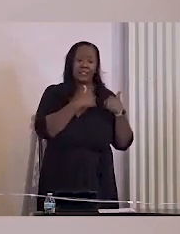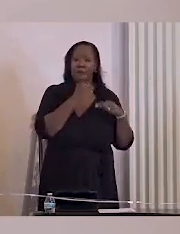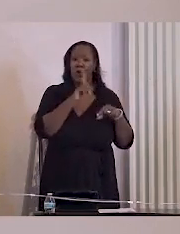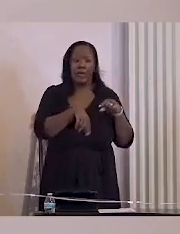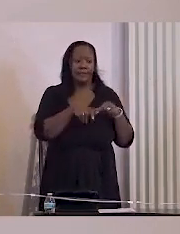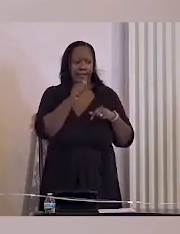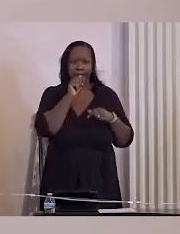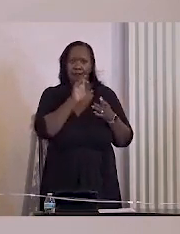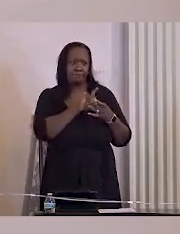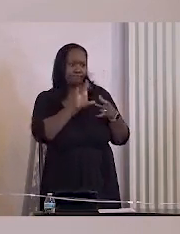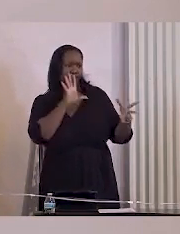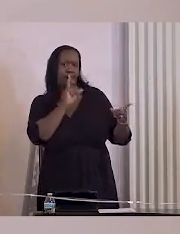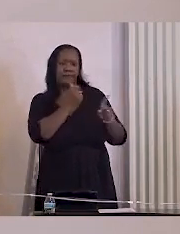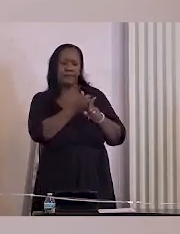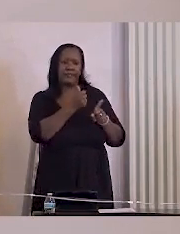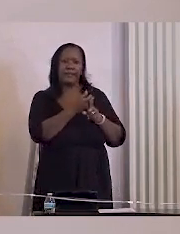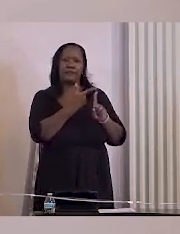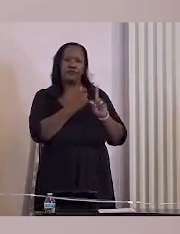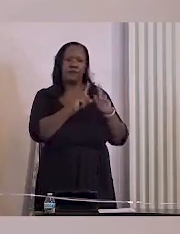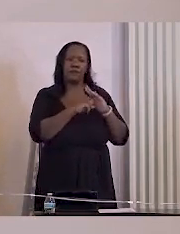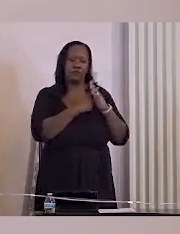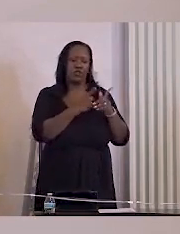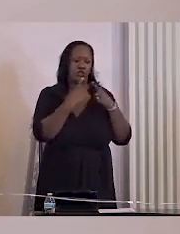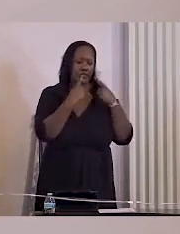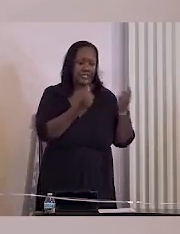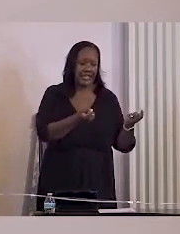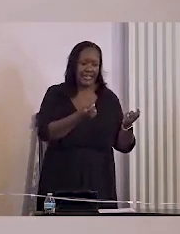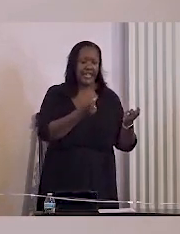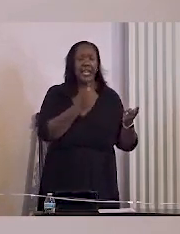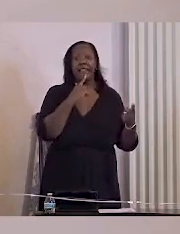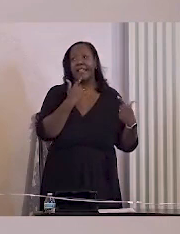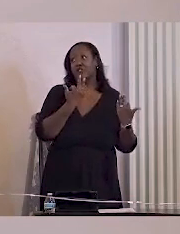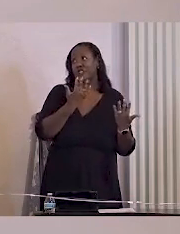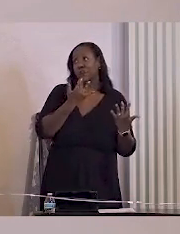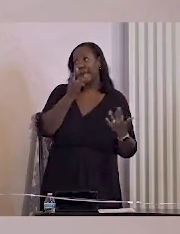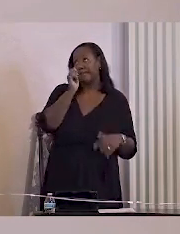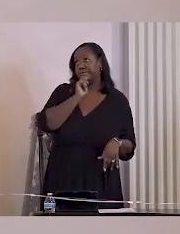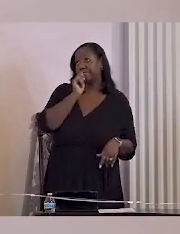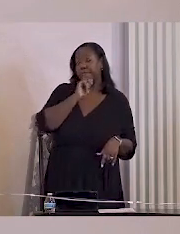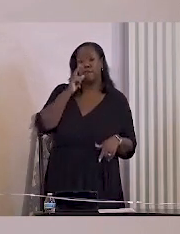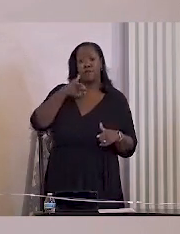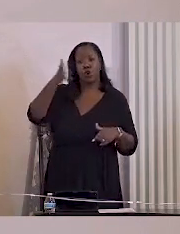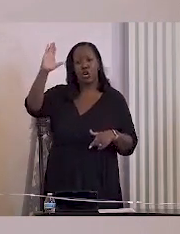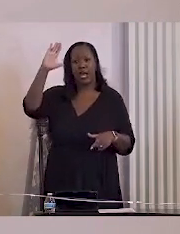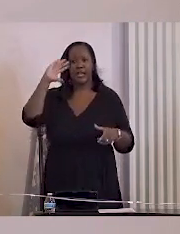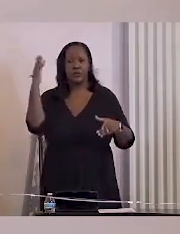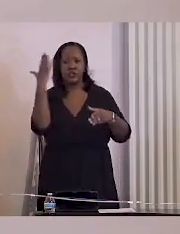from the original sin, except to wait for God to intervene.